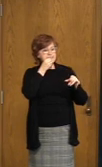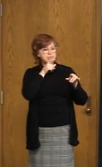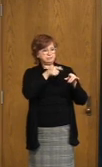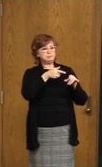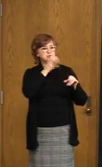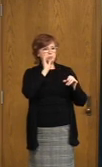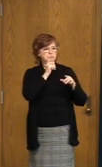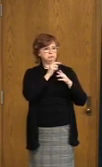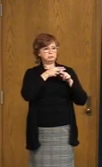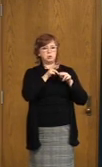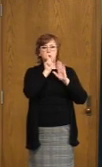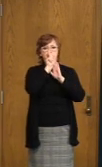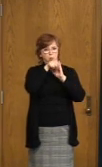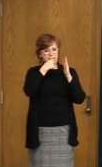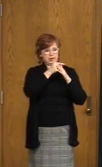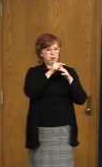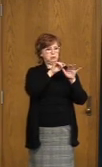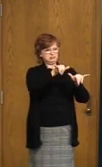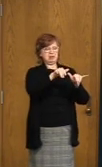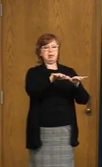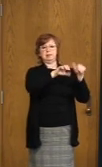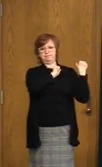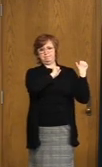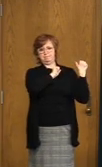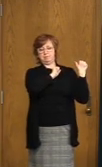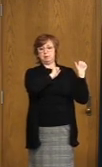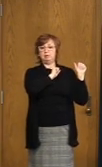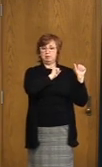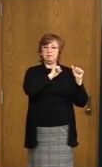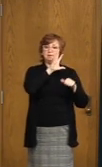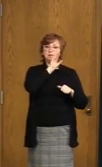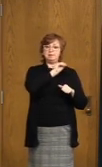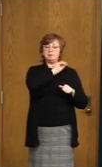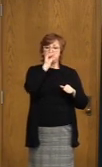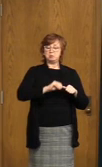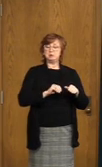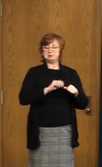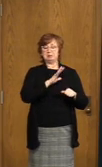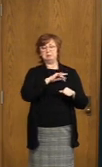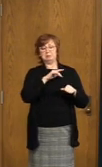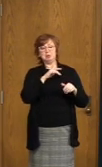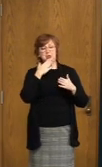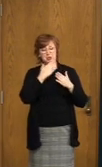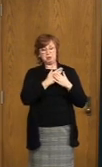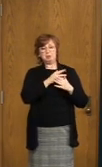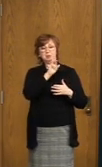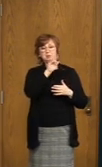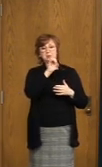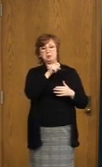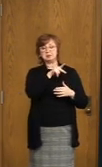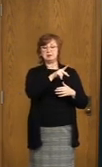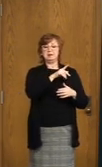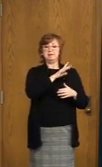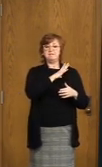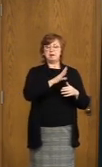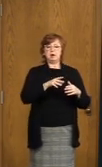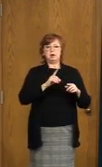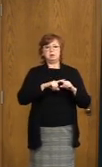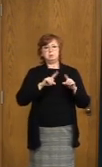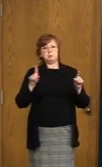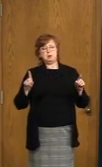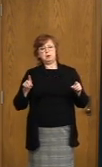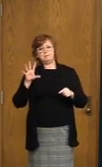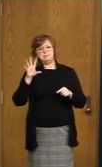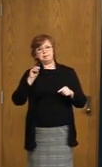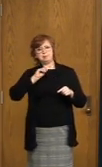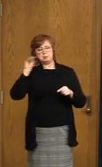safer. Transmission may still happen really on that table, likely not to another table 3 meters away. But when a few people are not